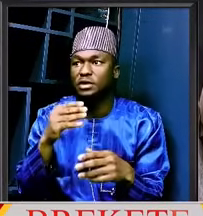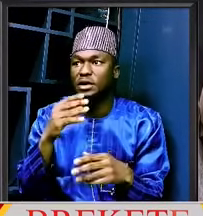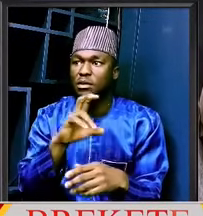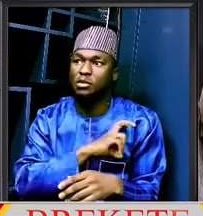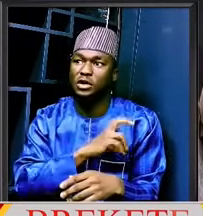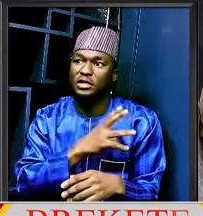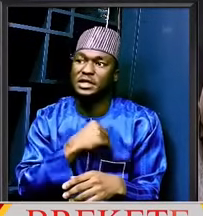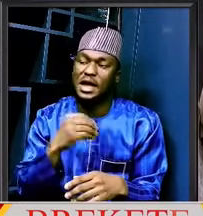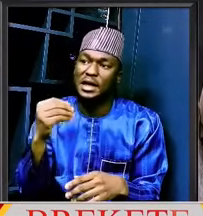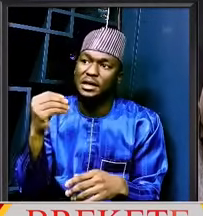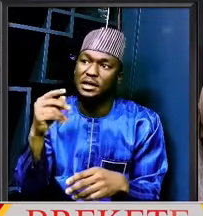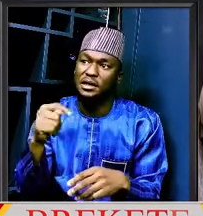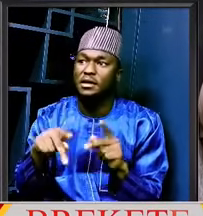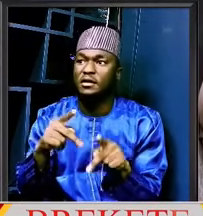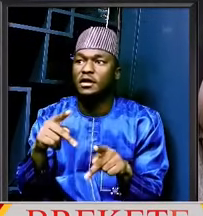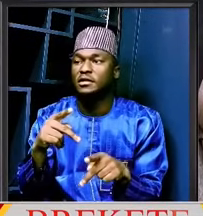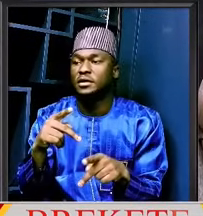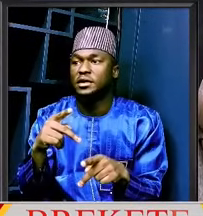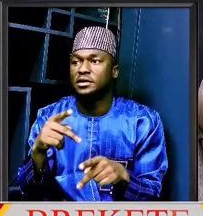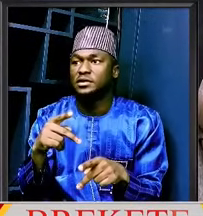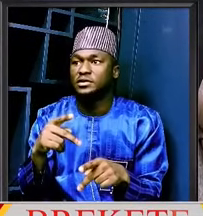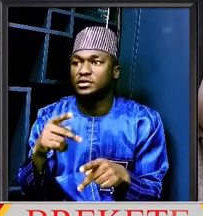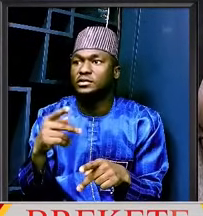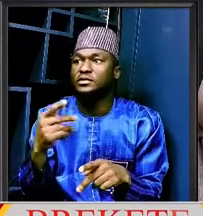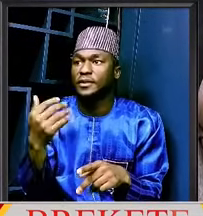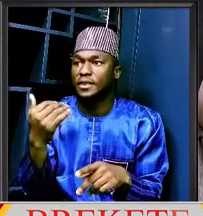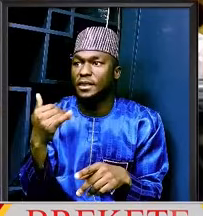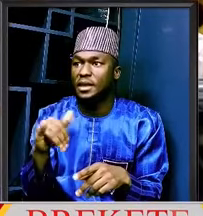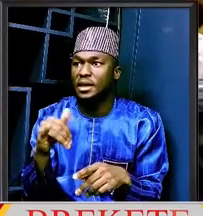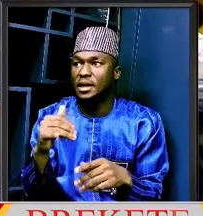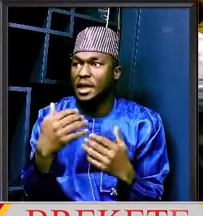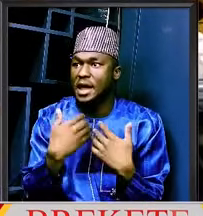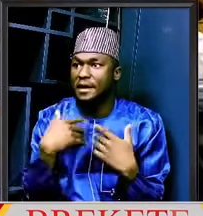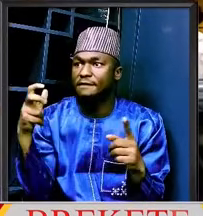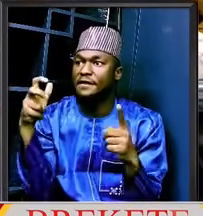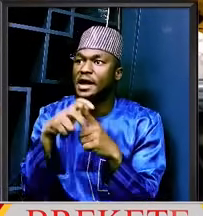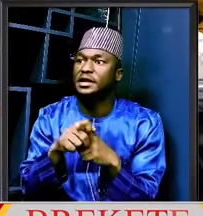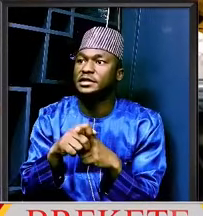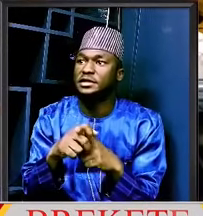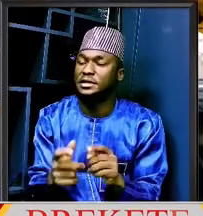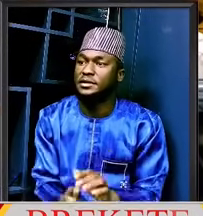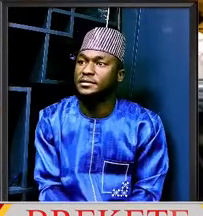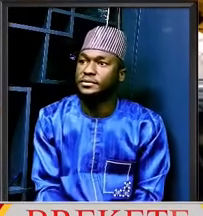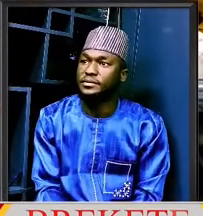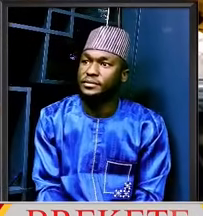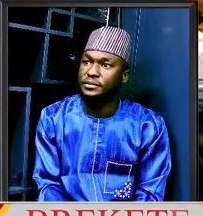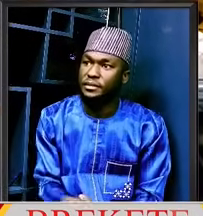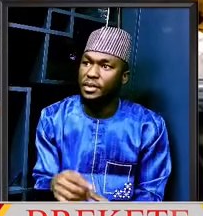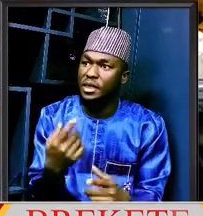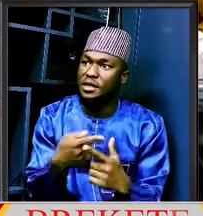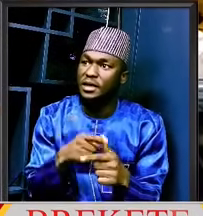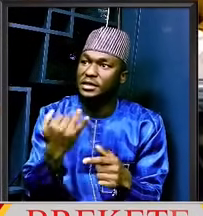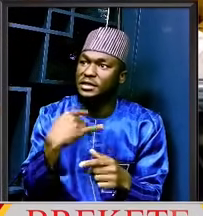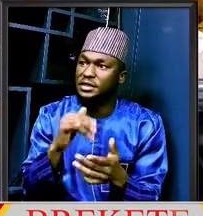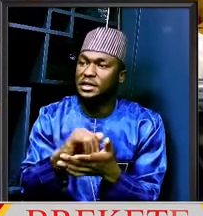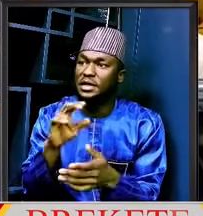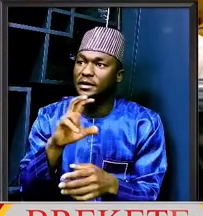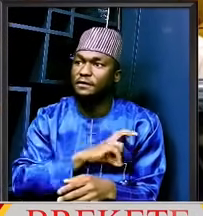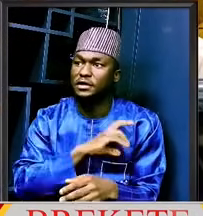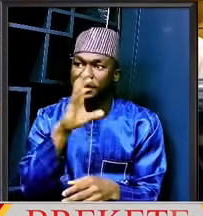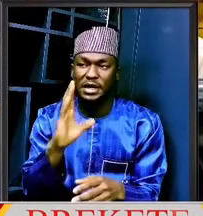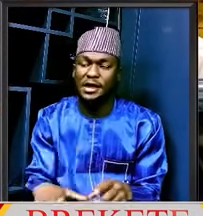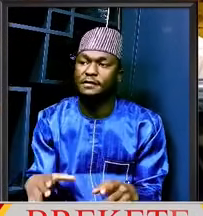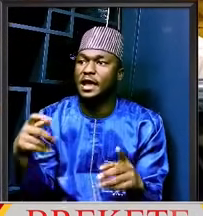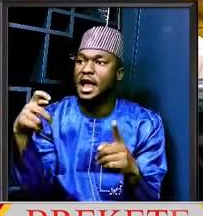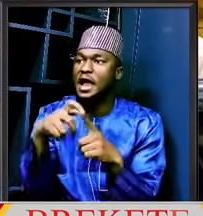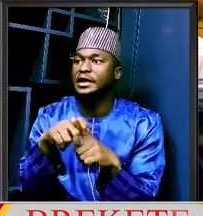people. It's no longer my mother's case because they have resisted arrest. They said, who is police? Police doesn't arrest anybody in this